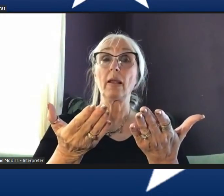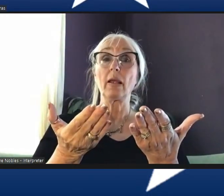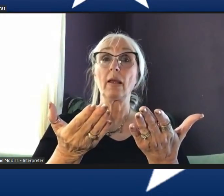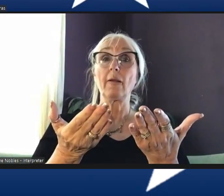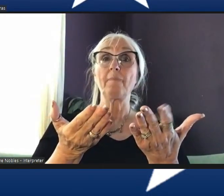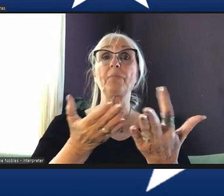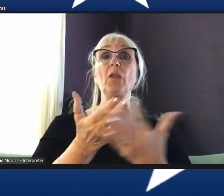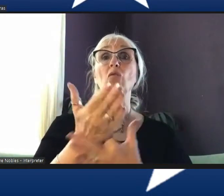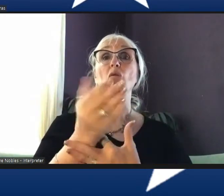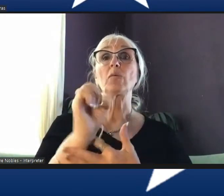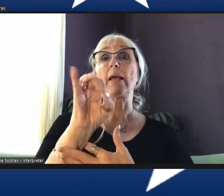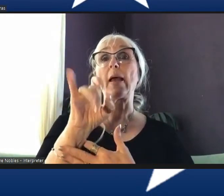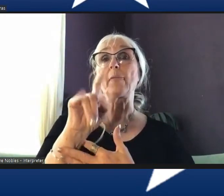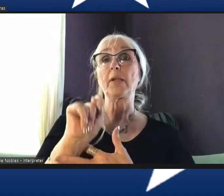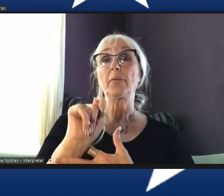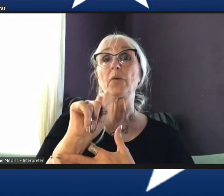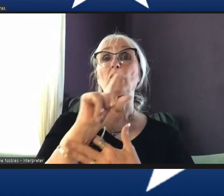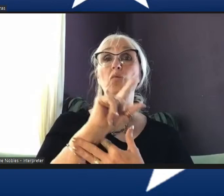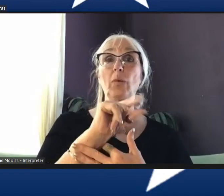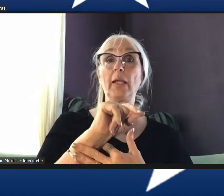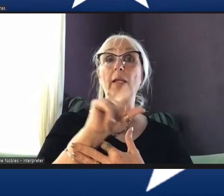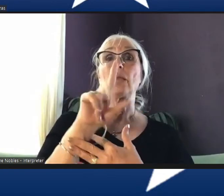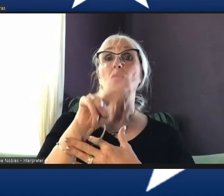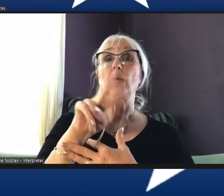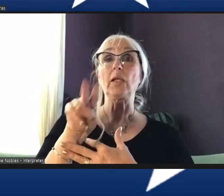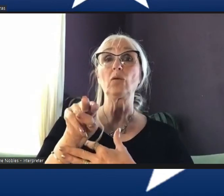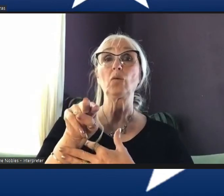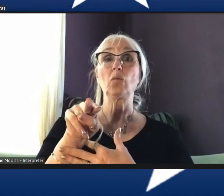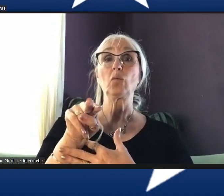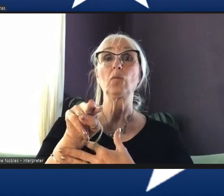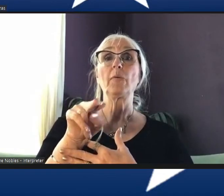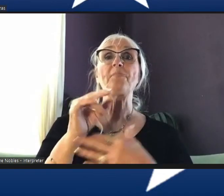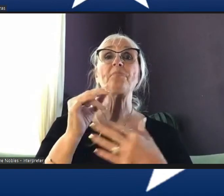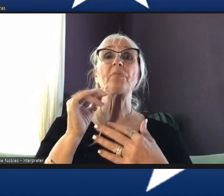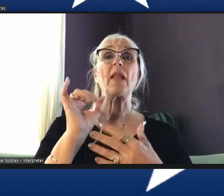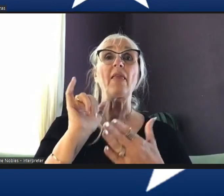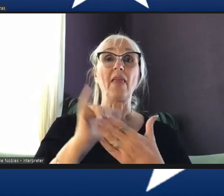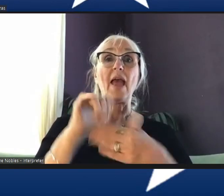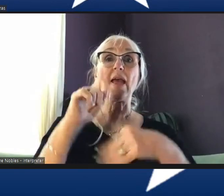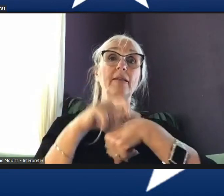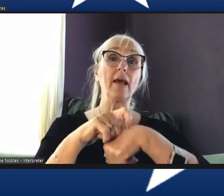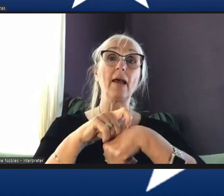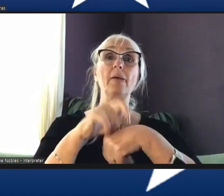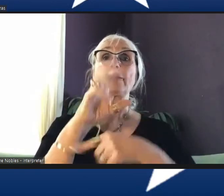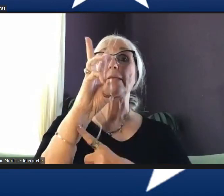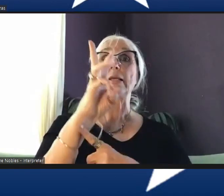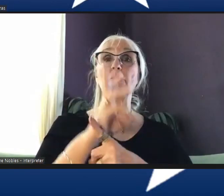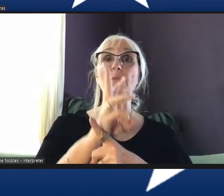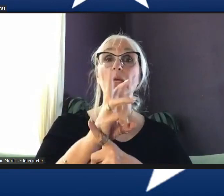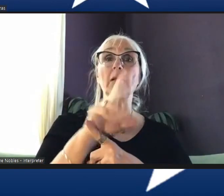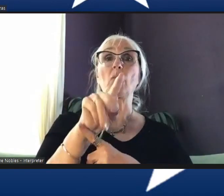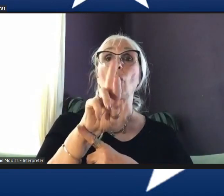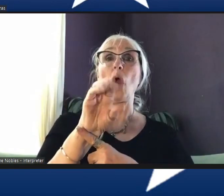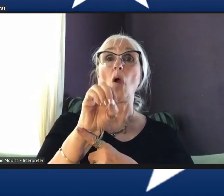through September of 2022. That period, that 6-month prorate will be